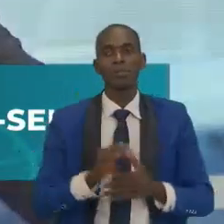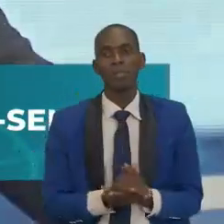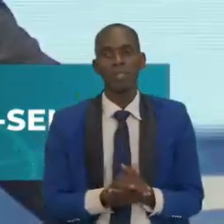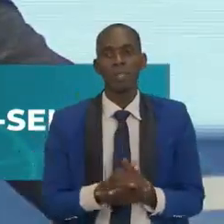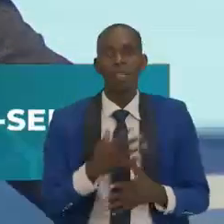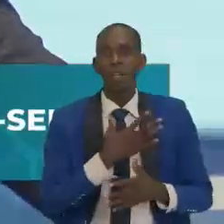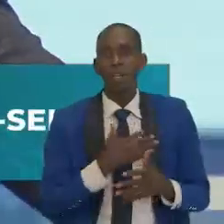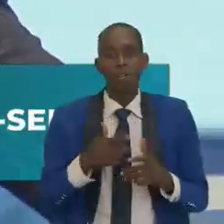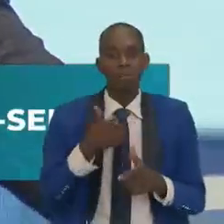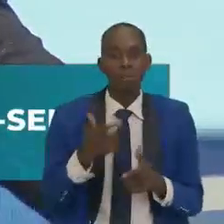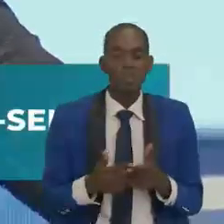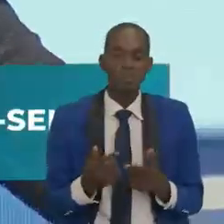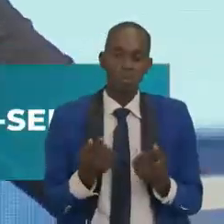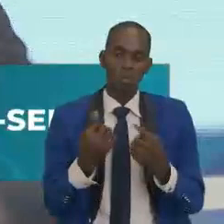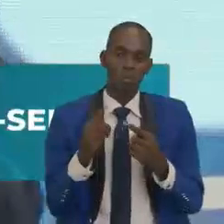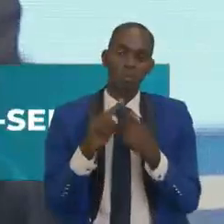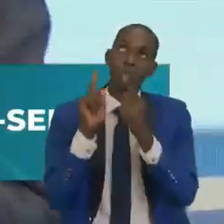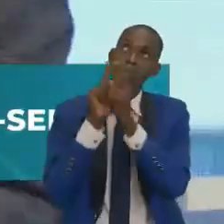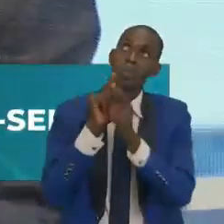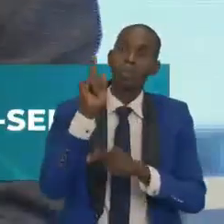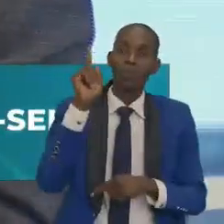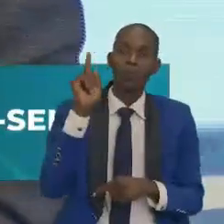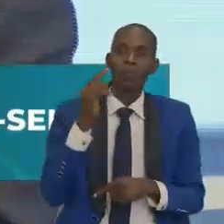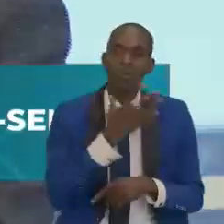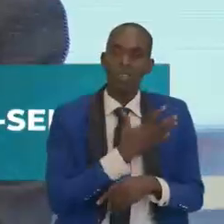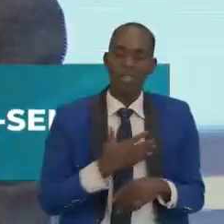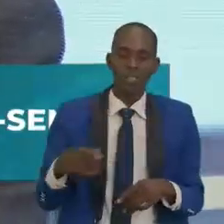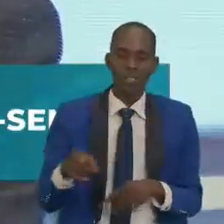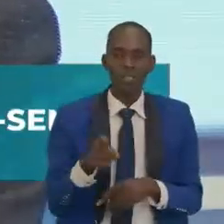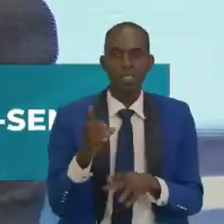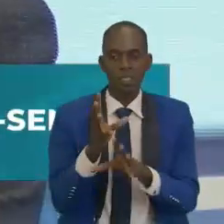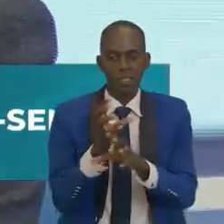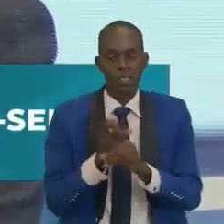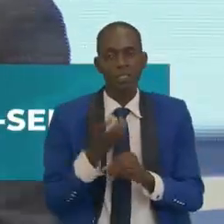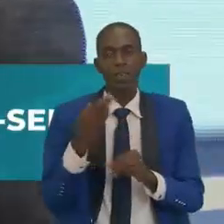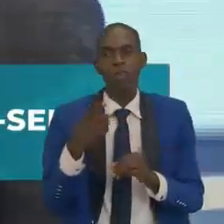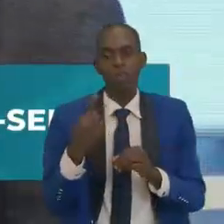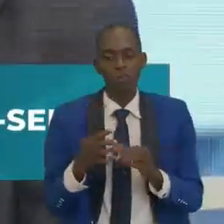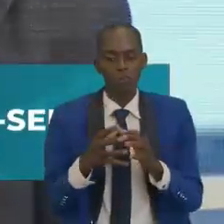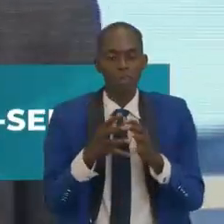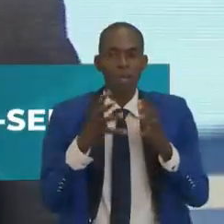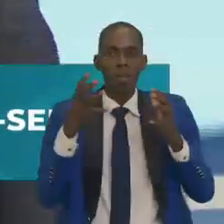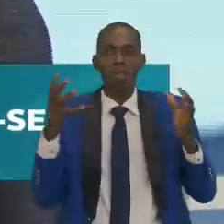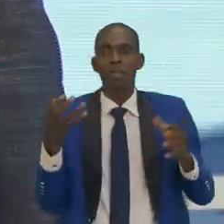then they came to him, and they received of the abundance of heaven.